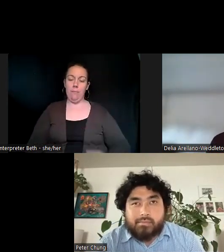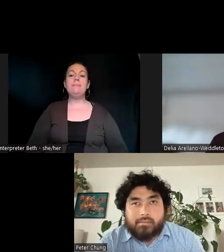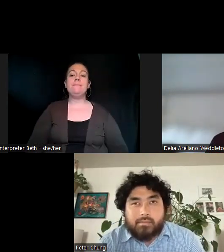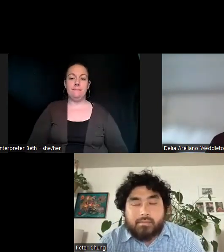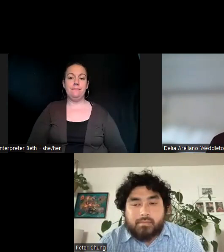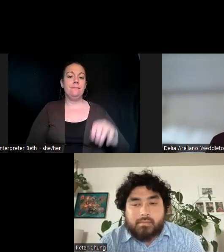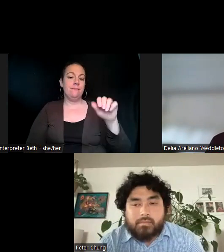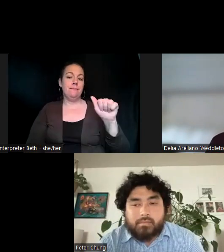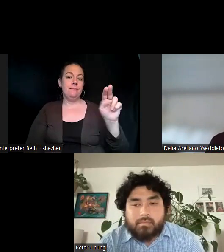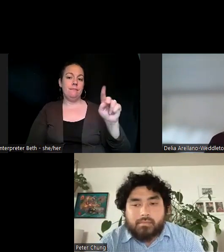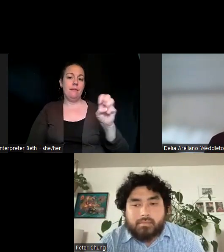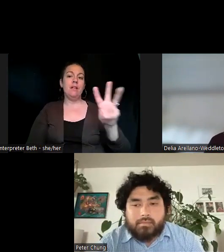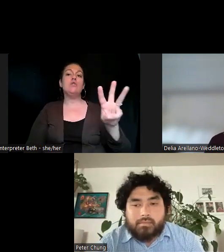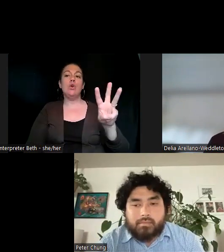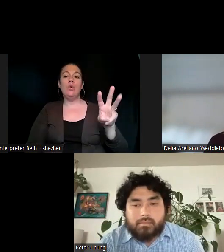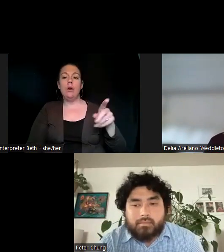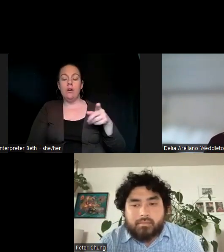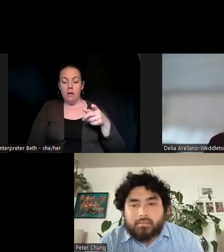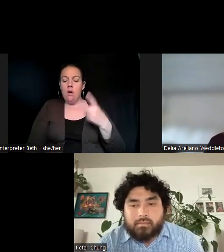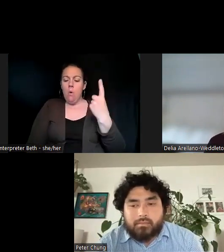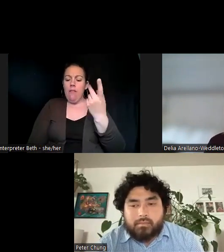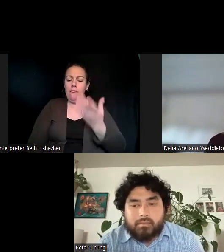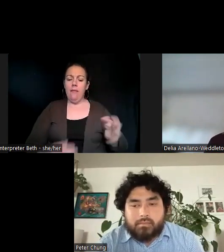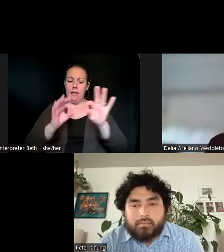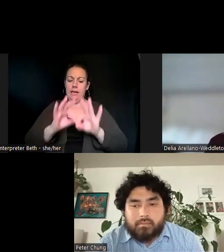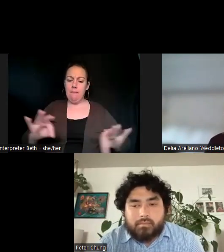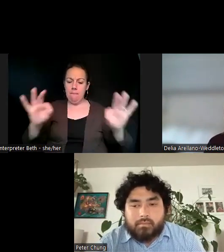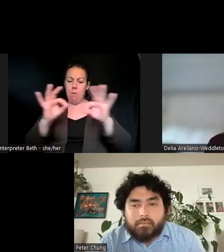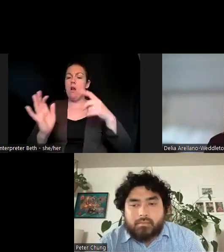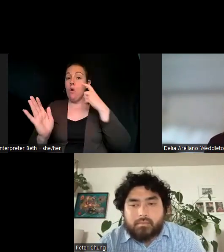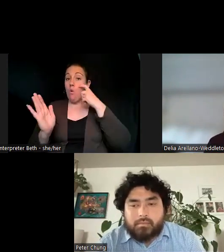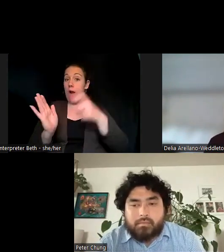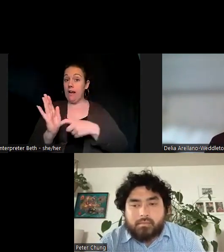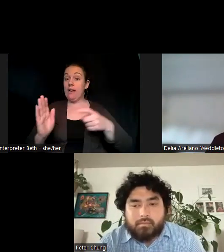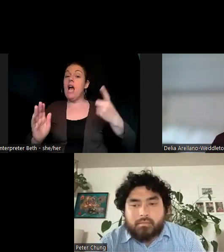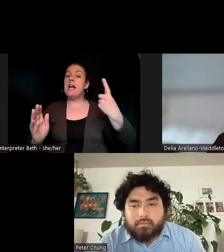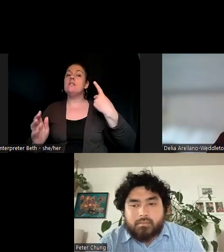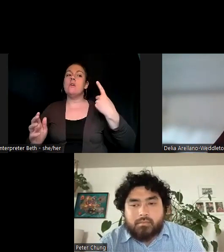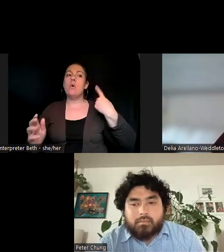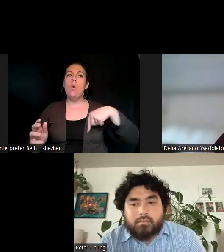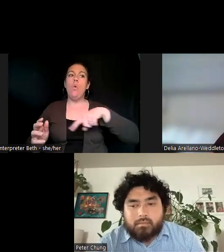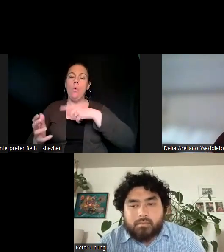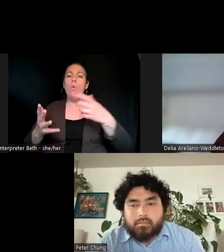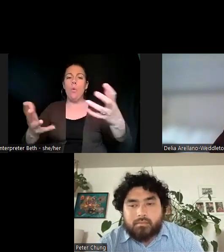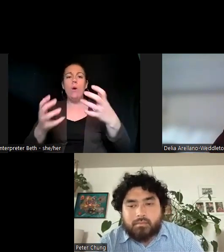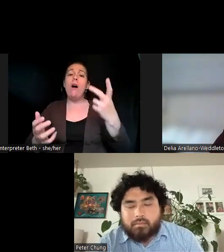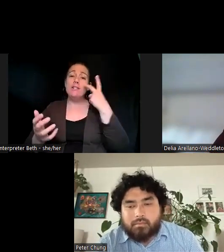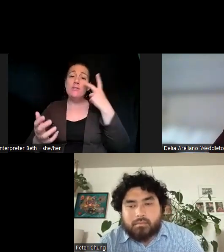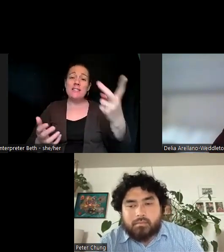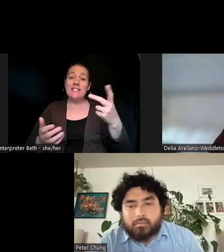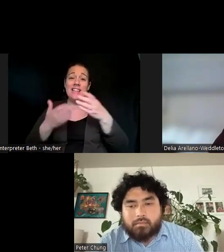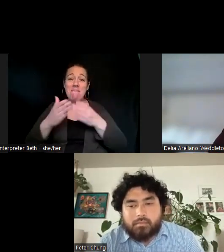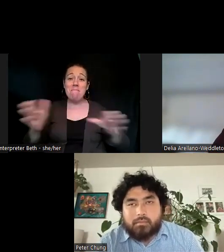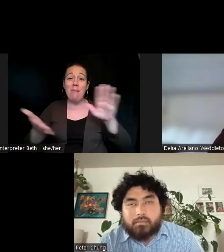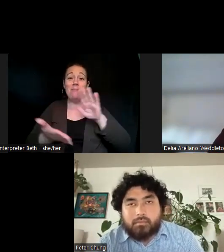Yeah, I think one thing that's really important is just recognizing that we all want to see our public schools succeed. People are not using these funds